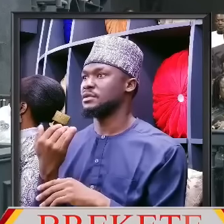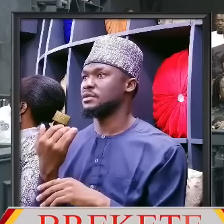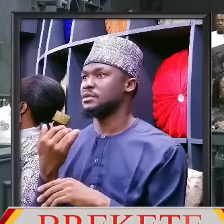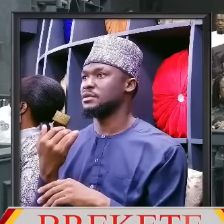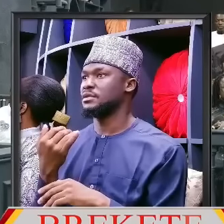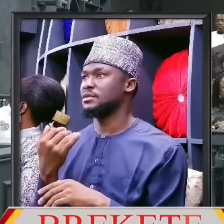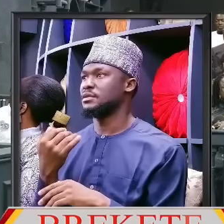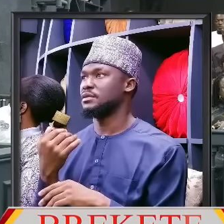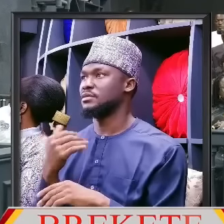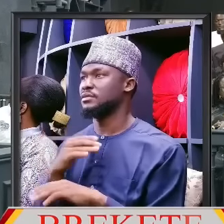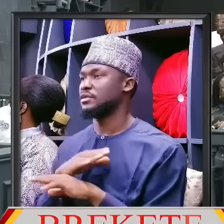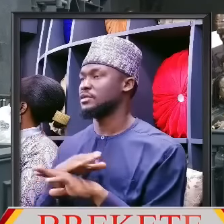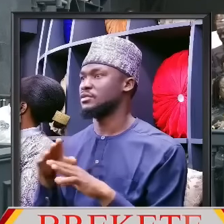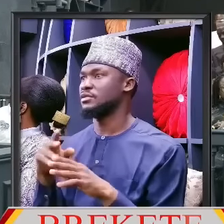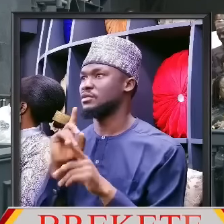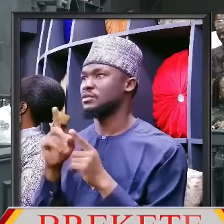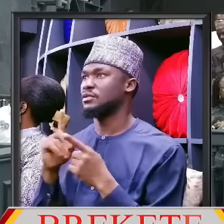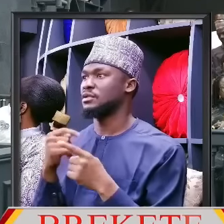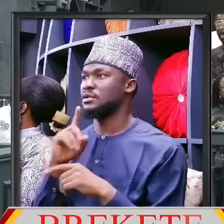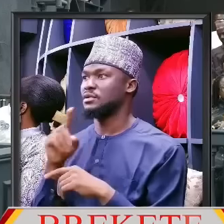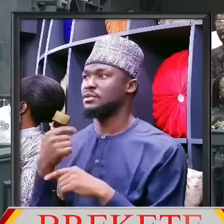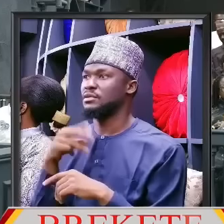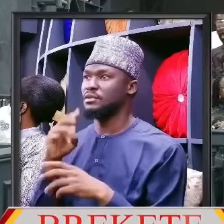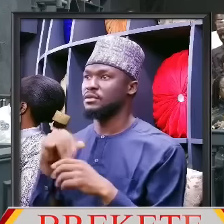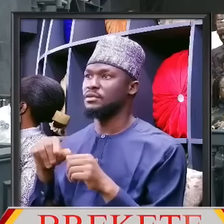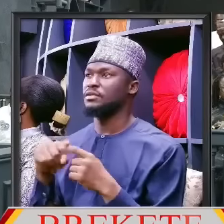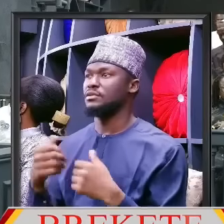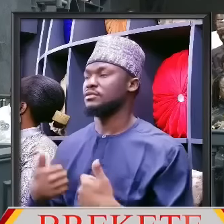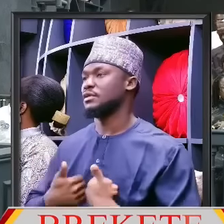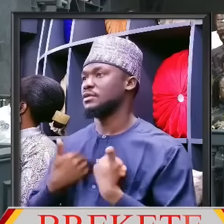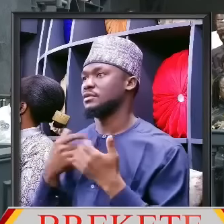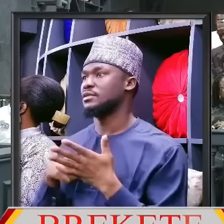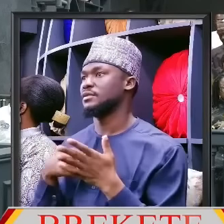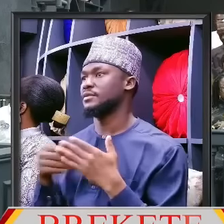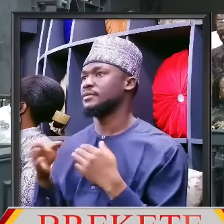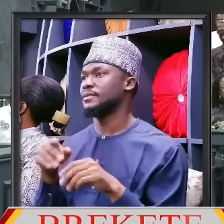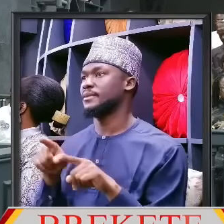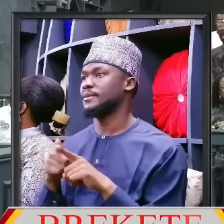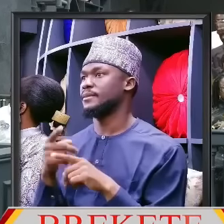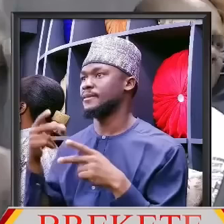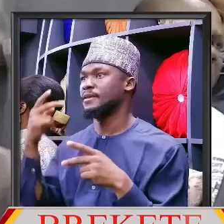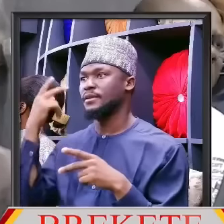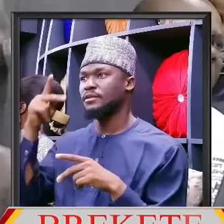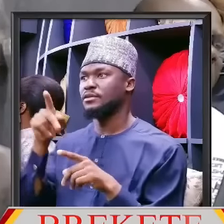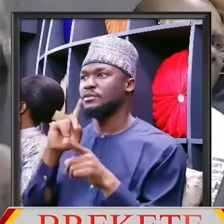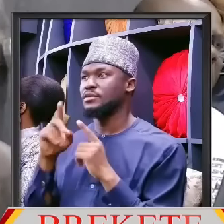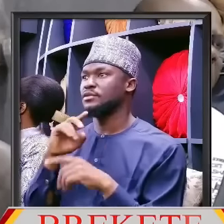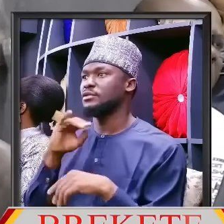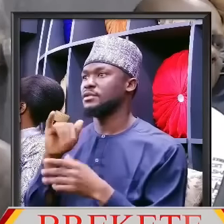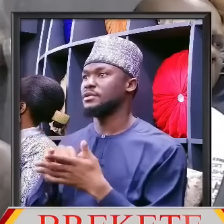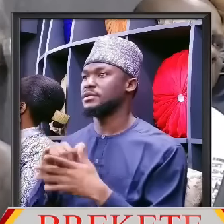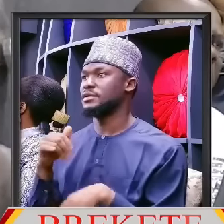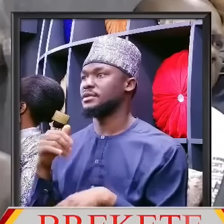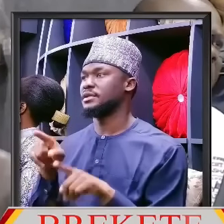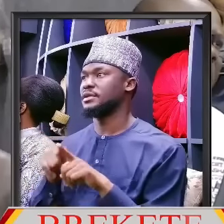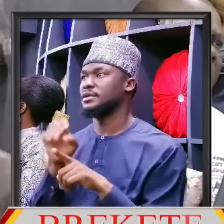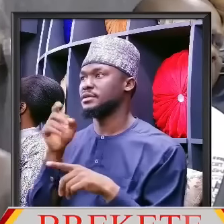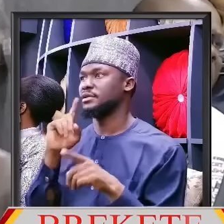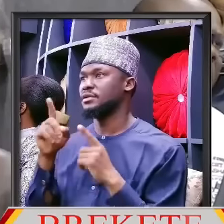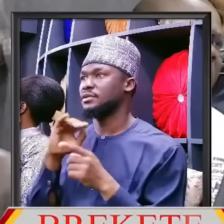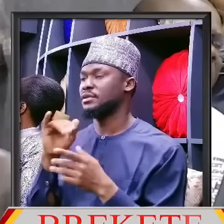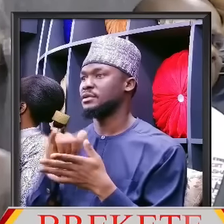that is the truth. We will continue to address this matter. As provost don't talk just now, the reason I speak provost talk, we